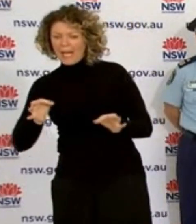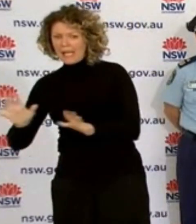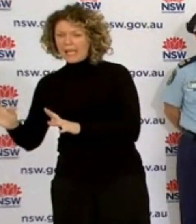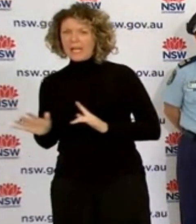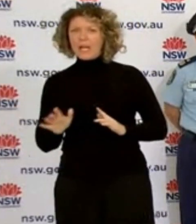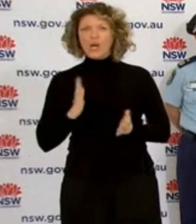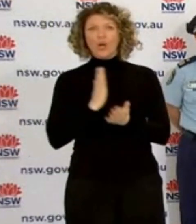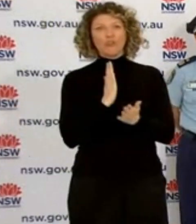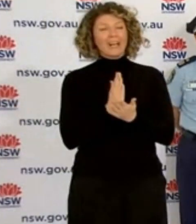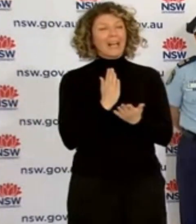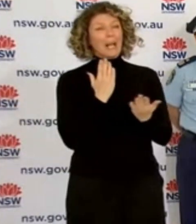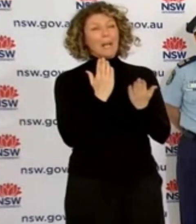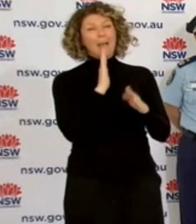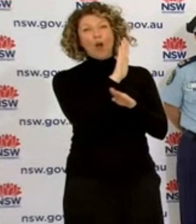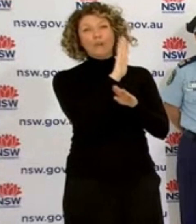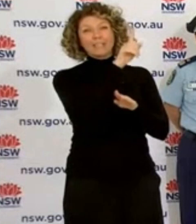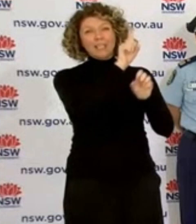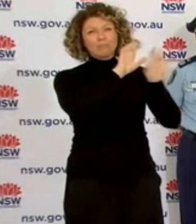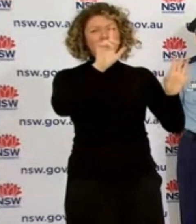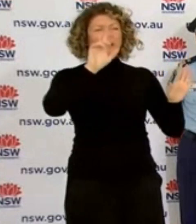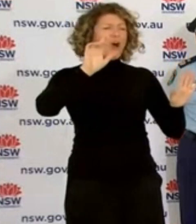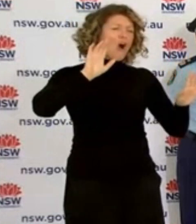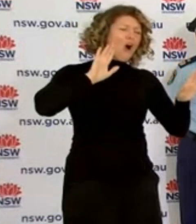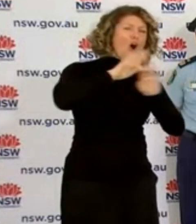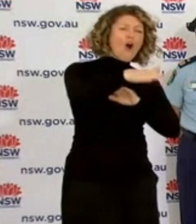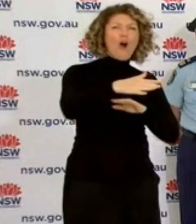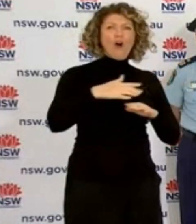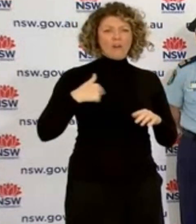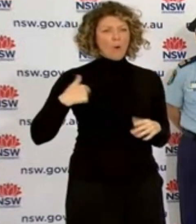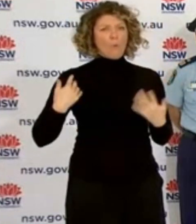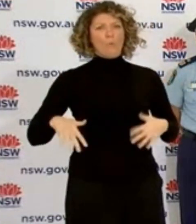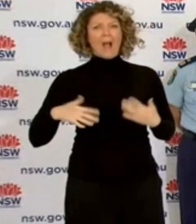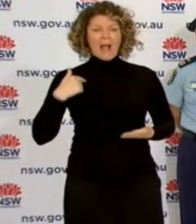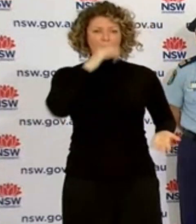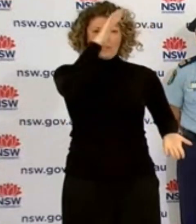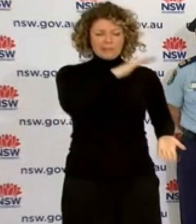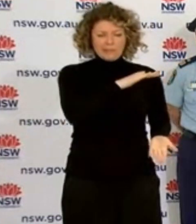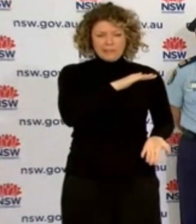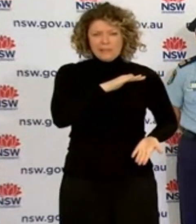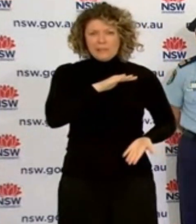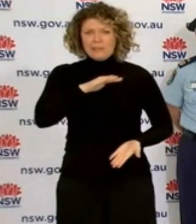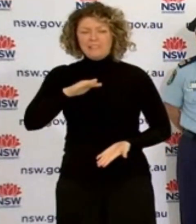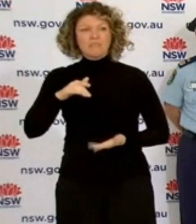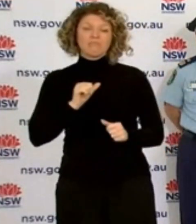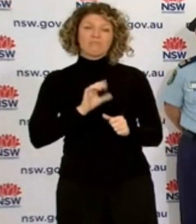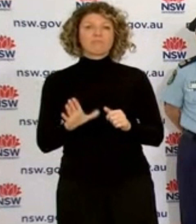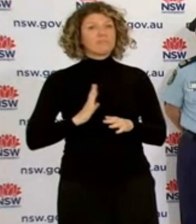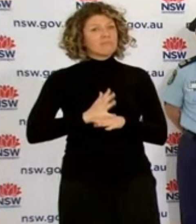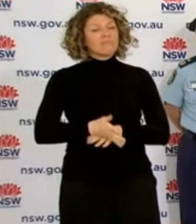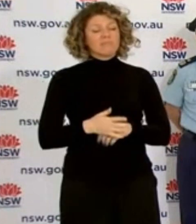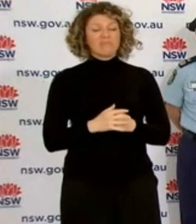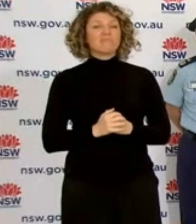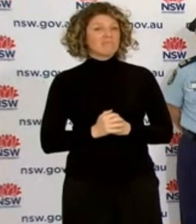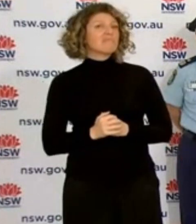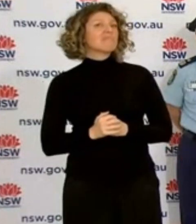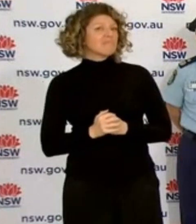and you can see how Delta can spread. So the fact that we've actually held the numbers at the level we have is due to a lot of behind the